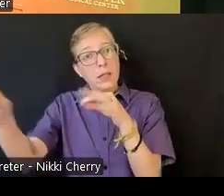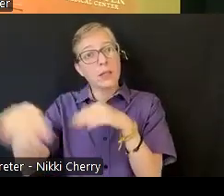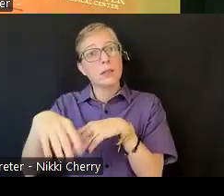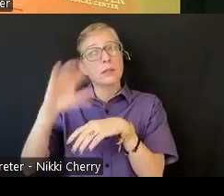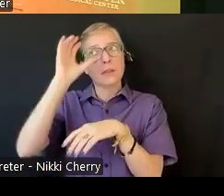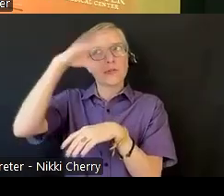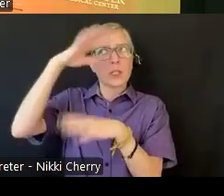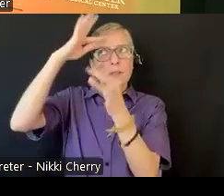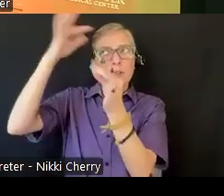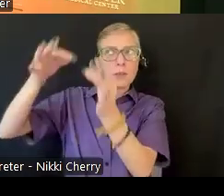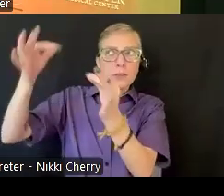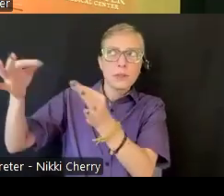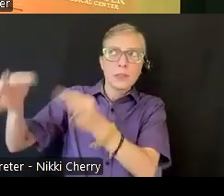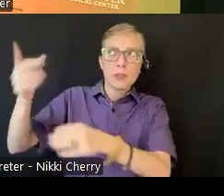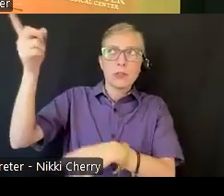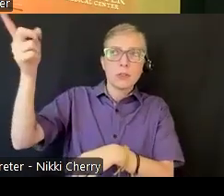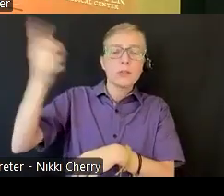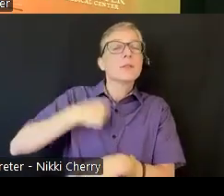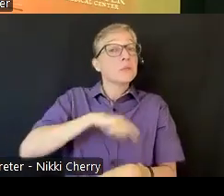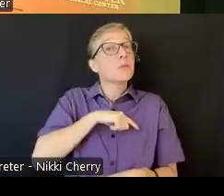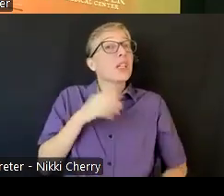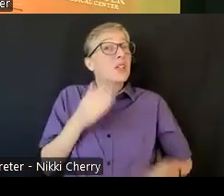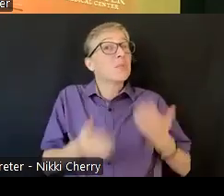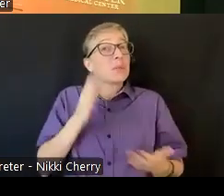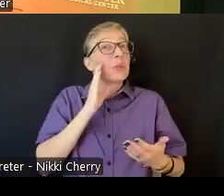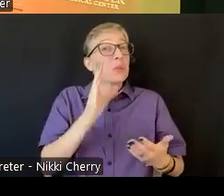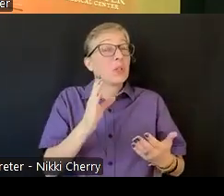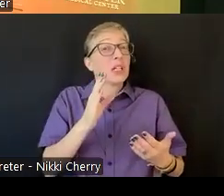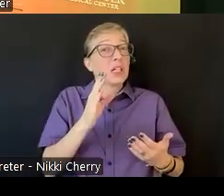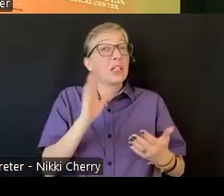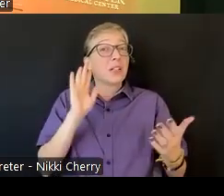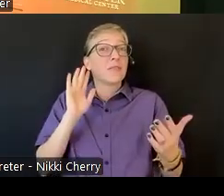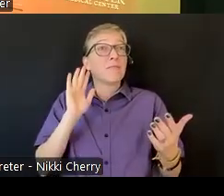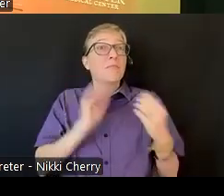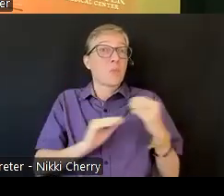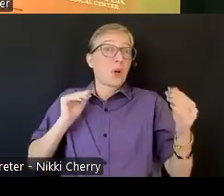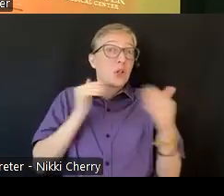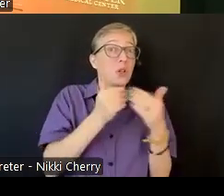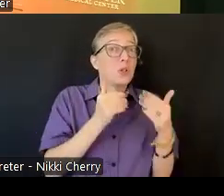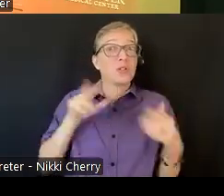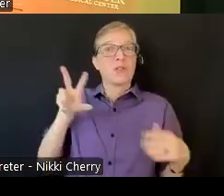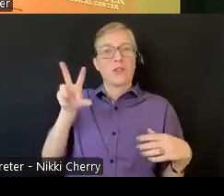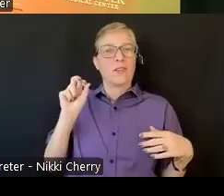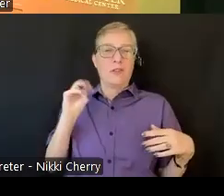federal level, we probably would have been even closer to $30 million mark than this